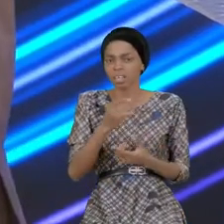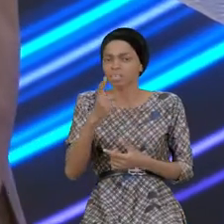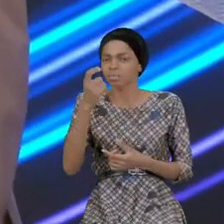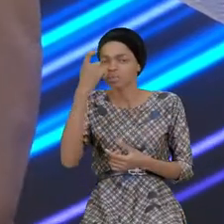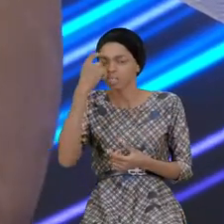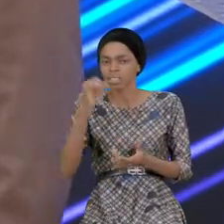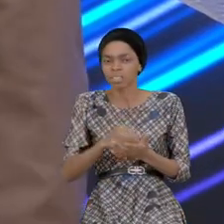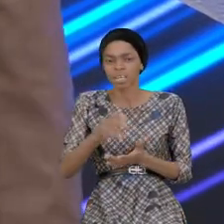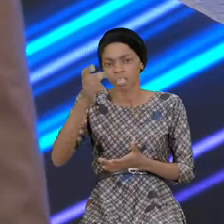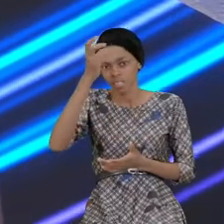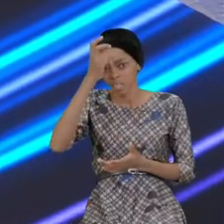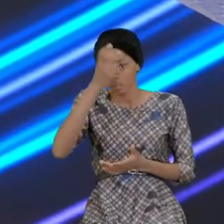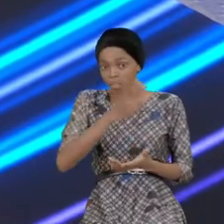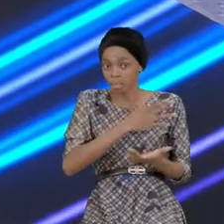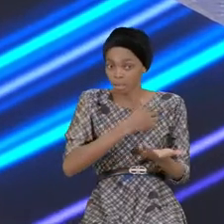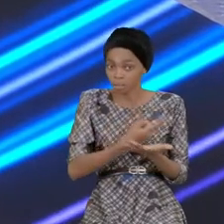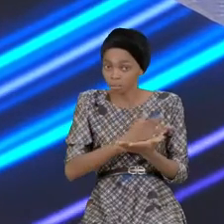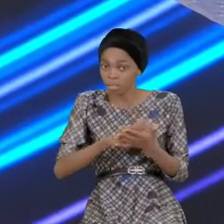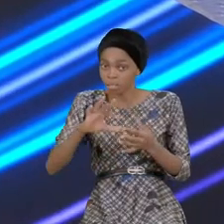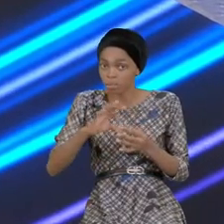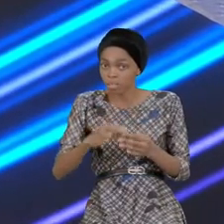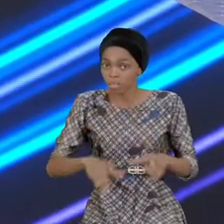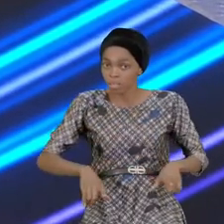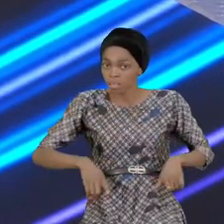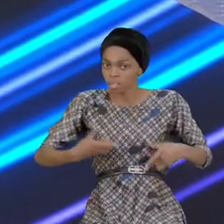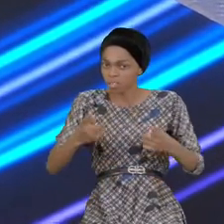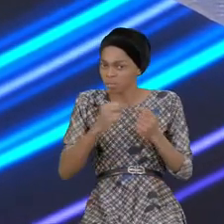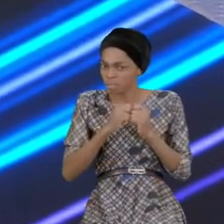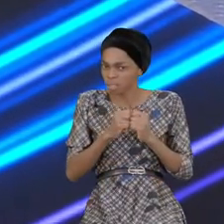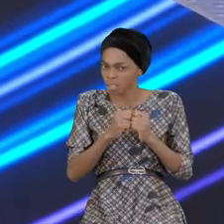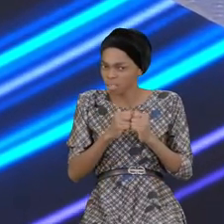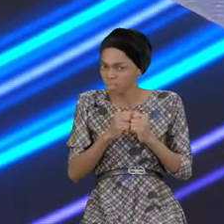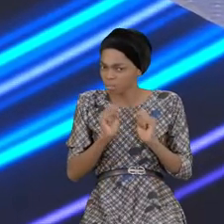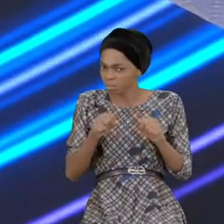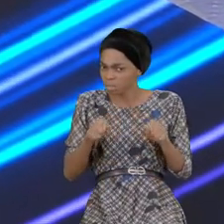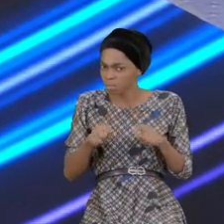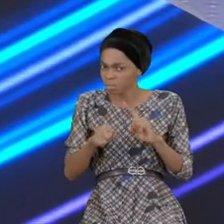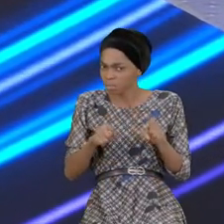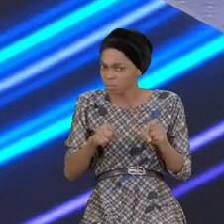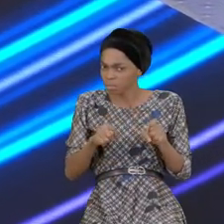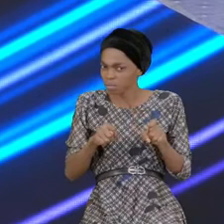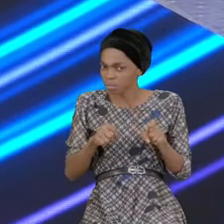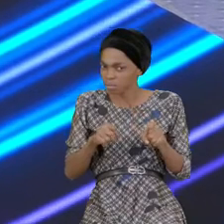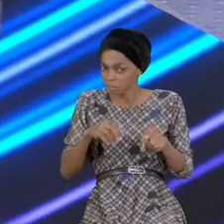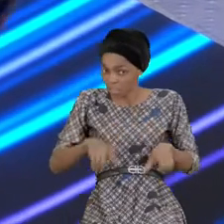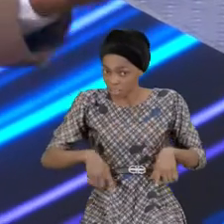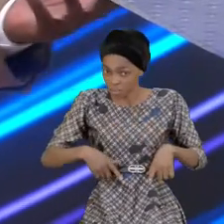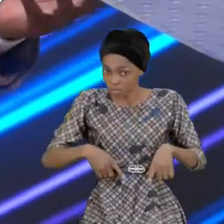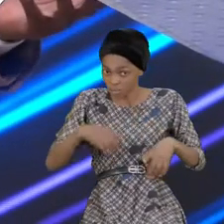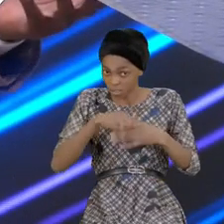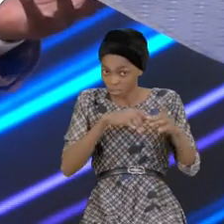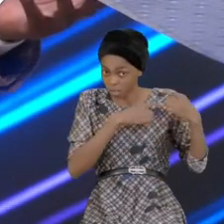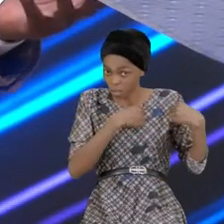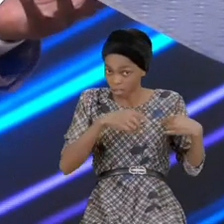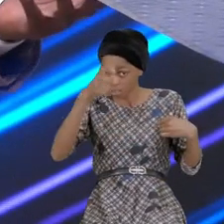that the devil and the Holy Spirit will live in the same heart at the same time? When